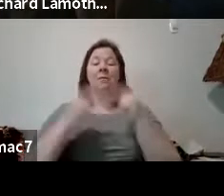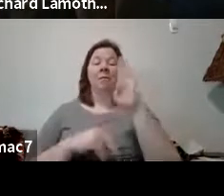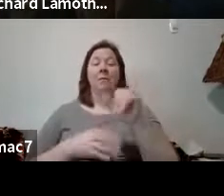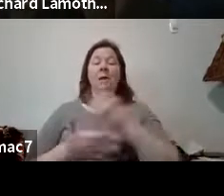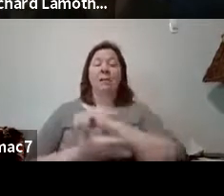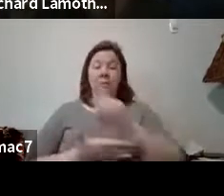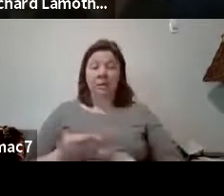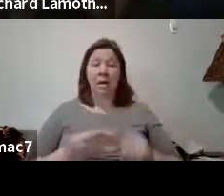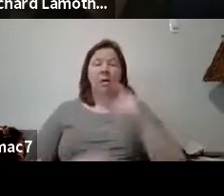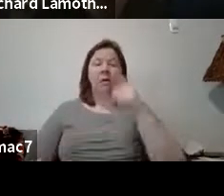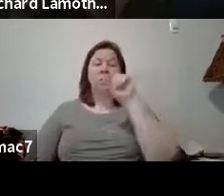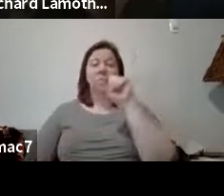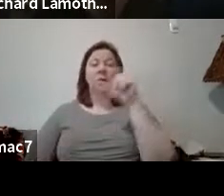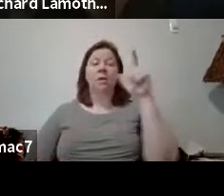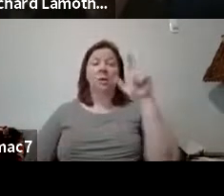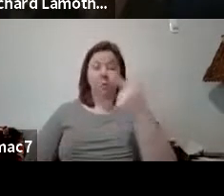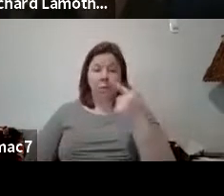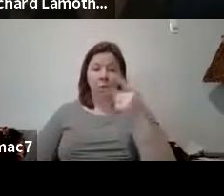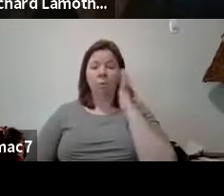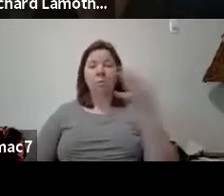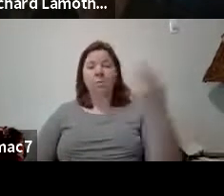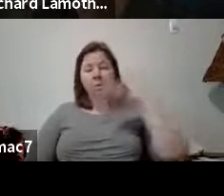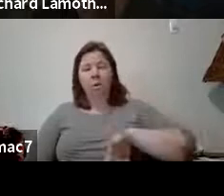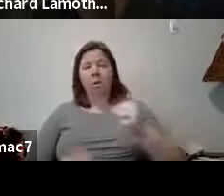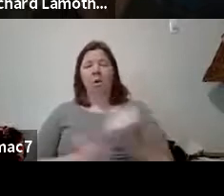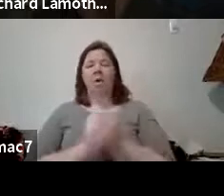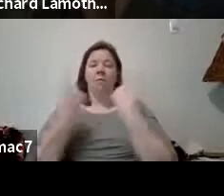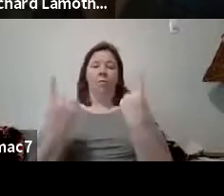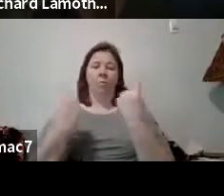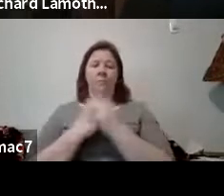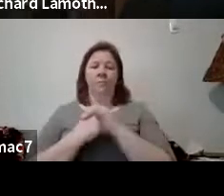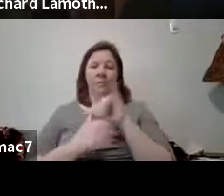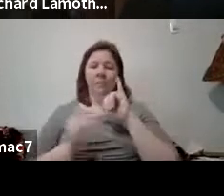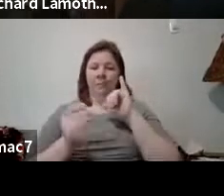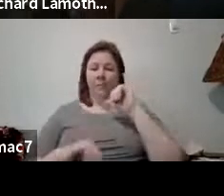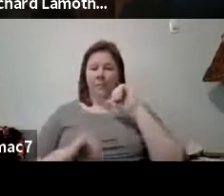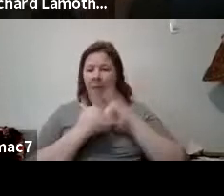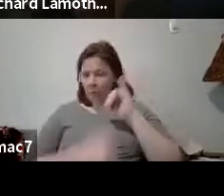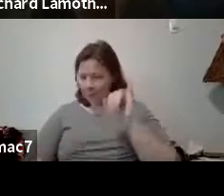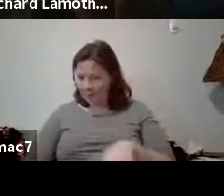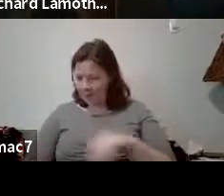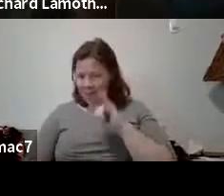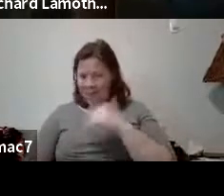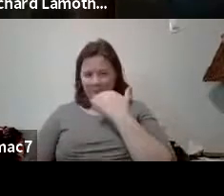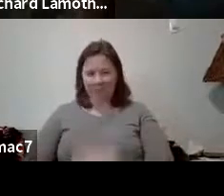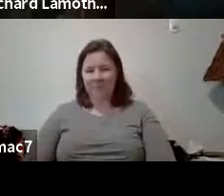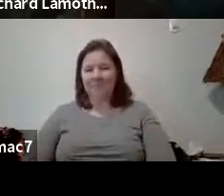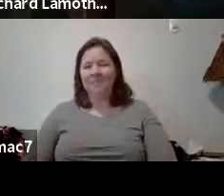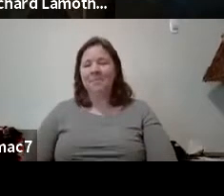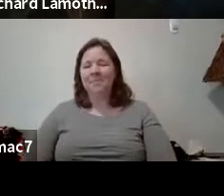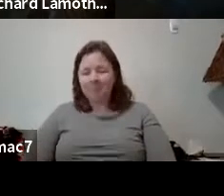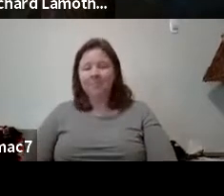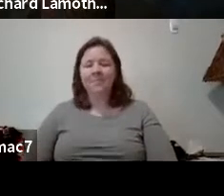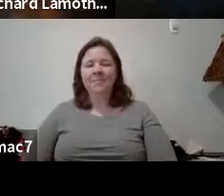a very exciting, profitable year for everybody. How's that? Absolutely. I love that. I love